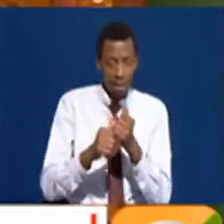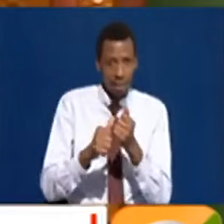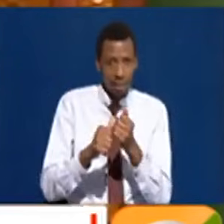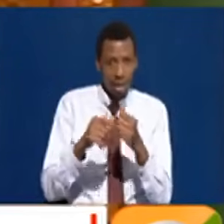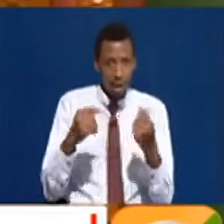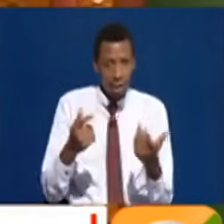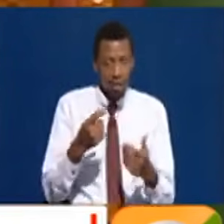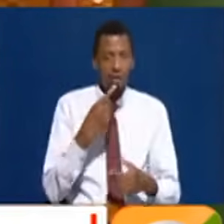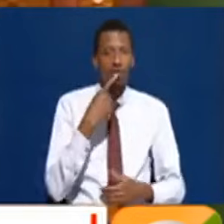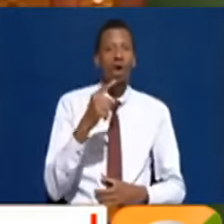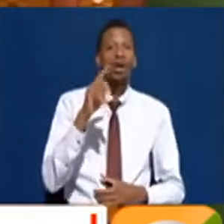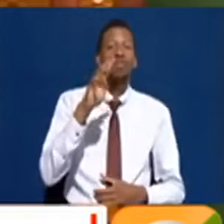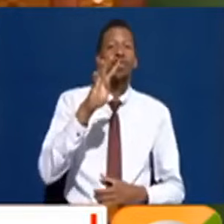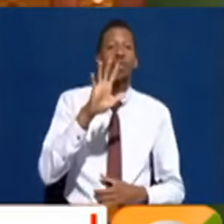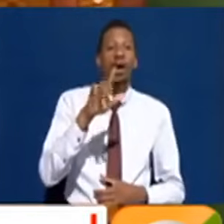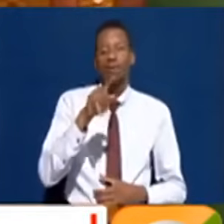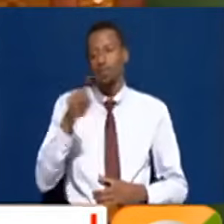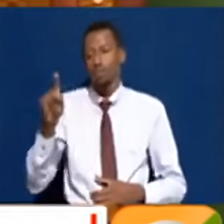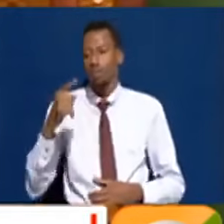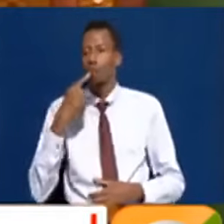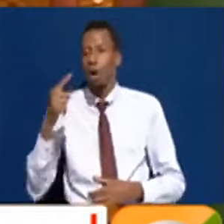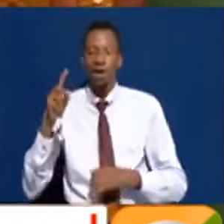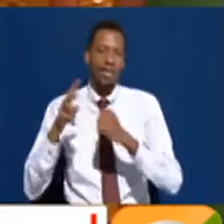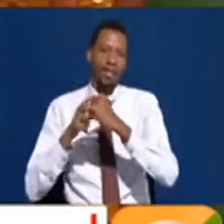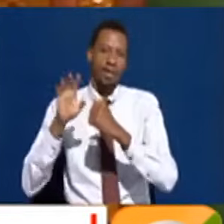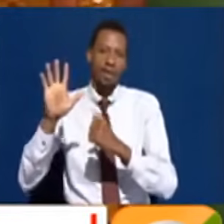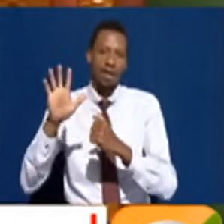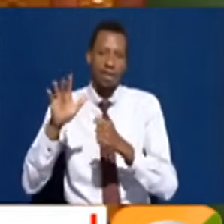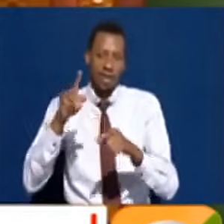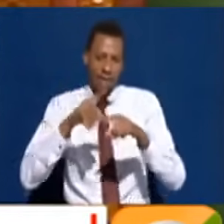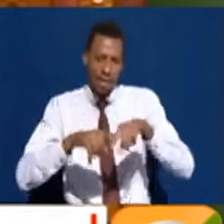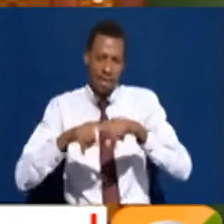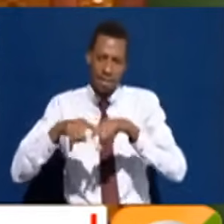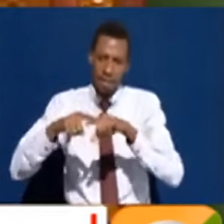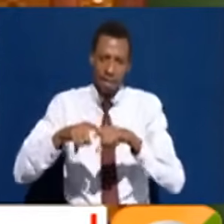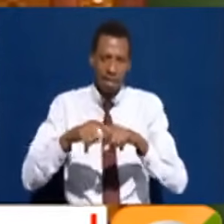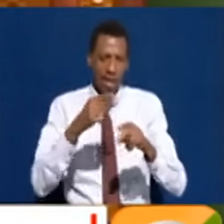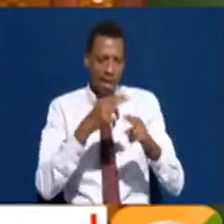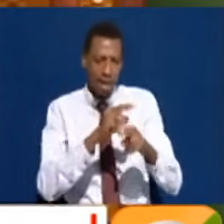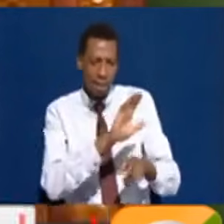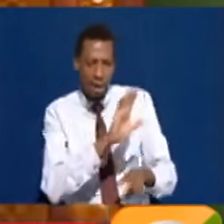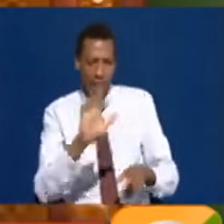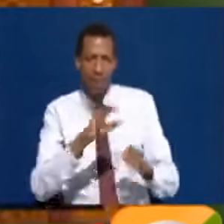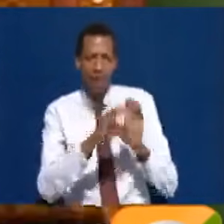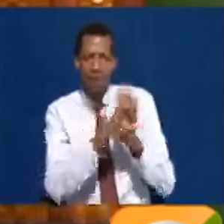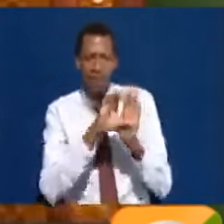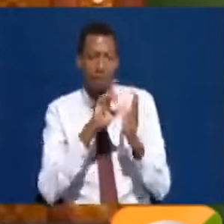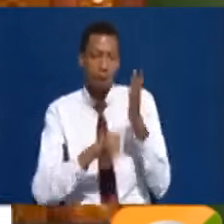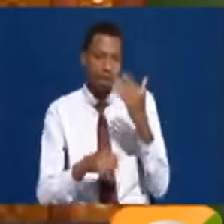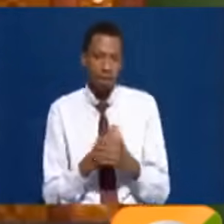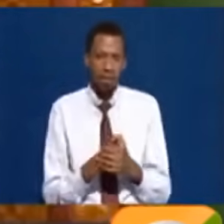145 and a high of 175, depending on the brand you buy, down